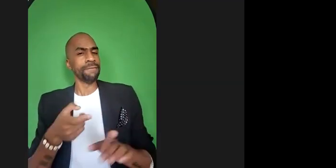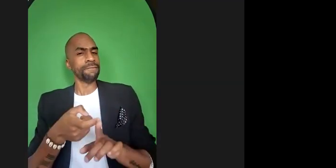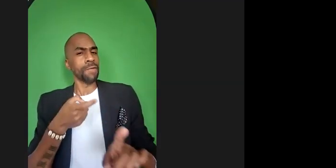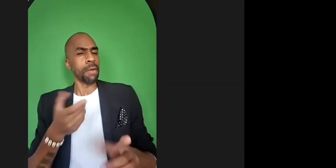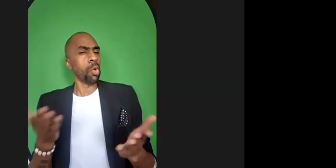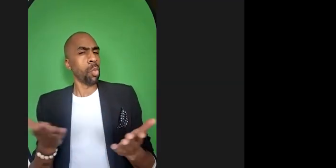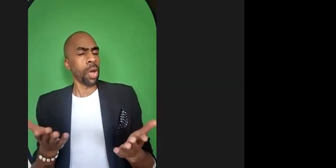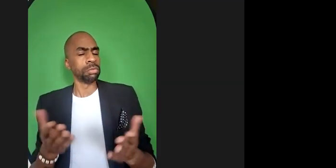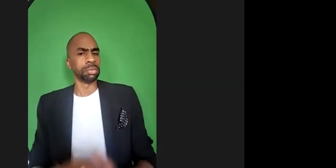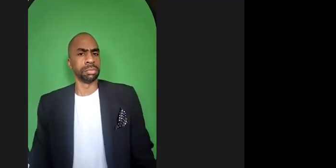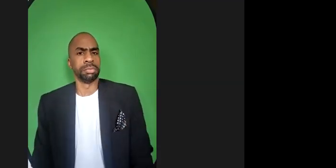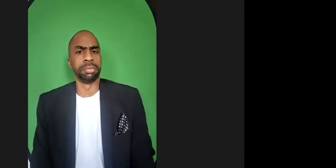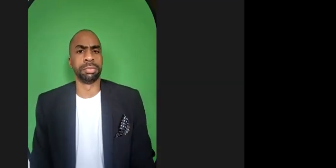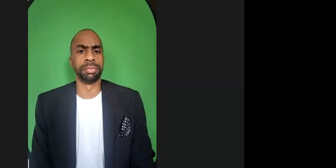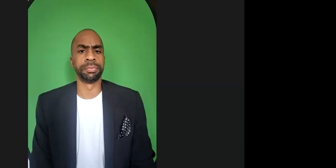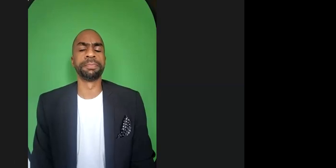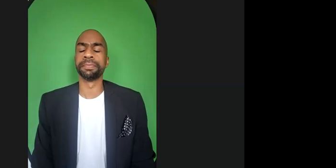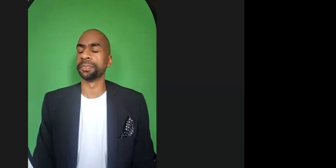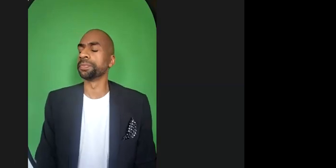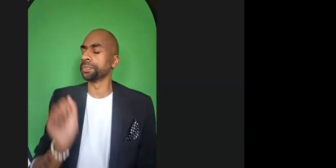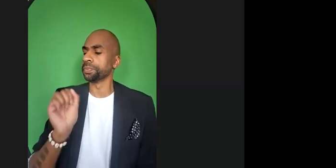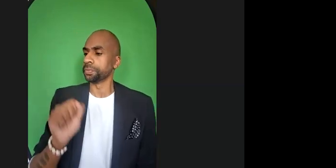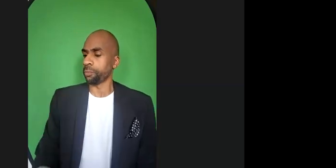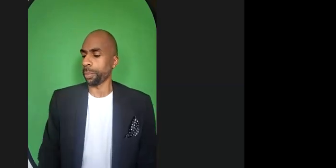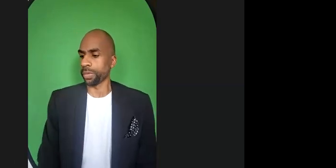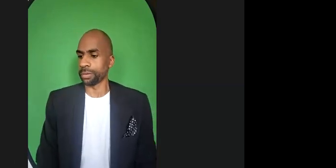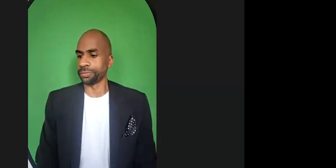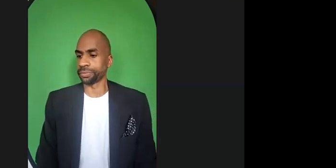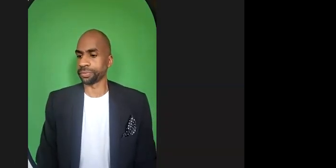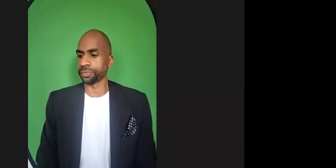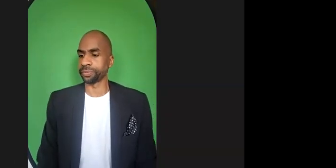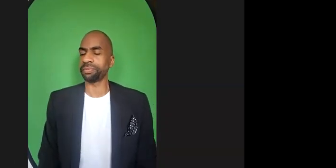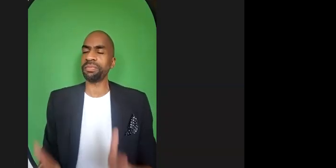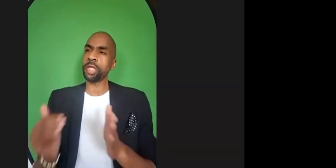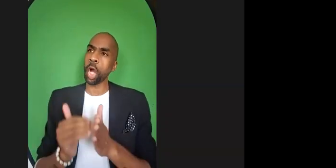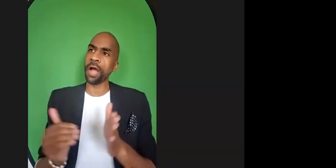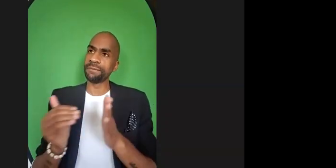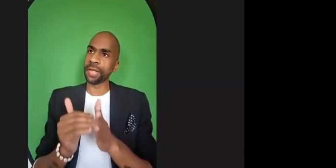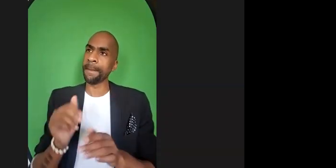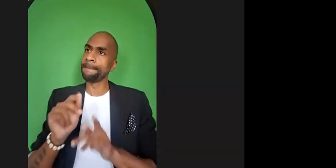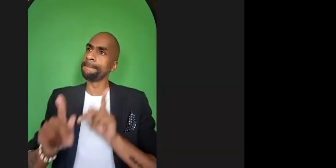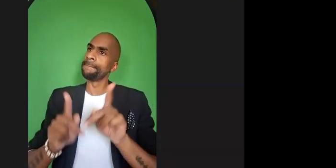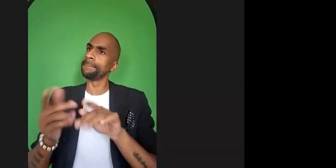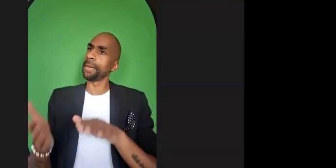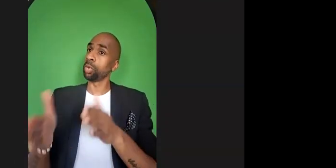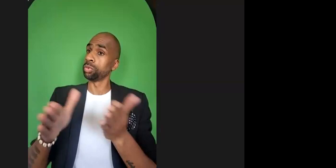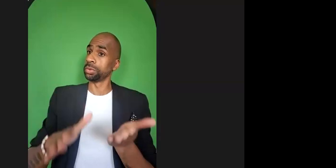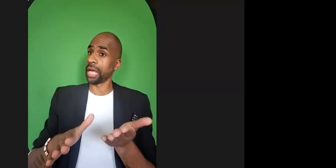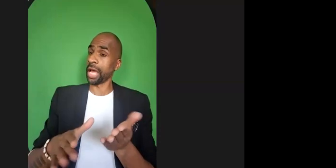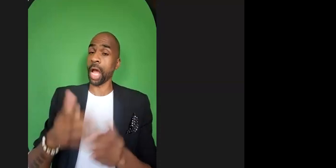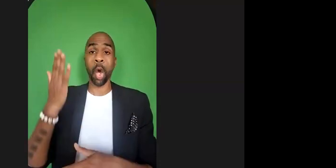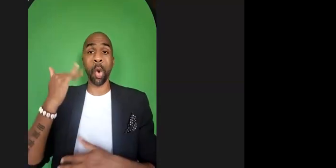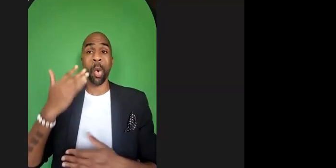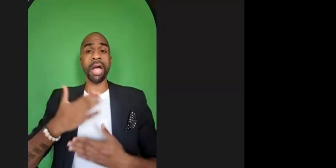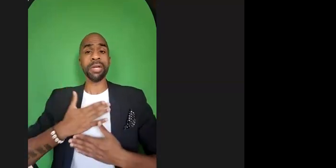Yeah. So often people's lives end in ALS as a result of the respiratory